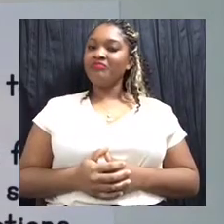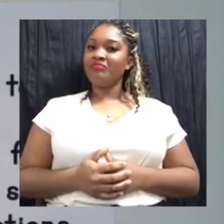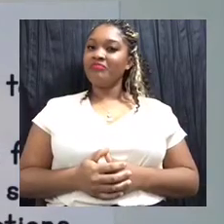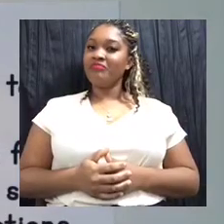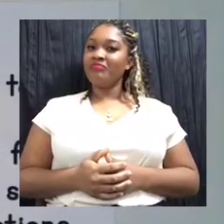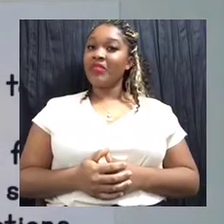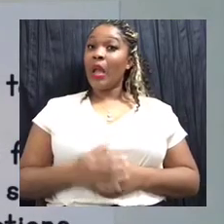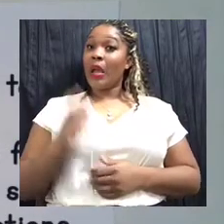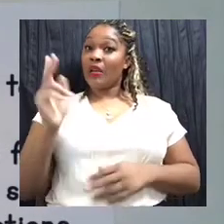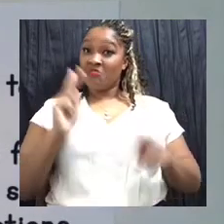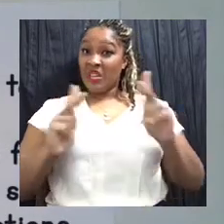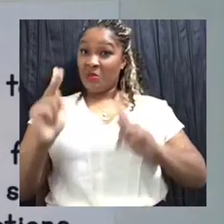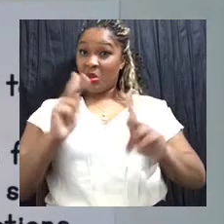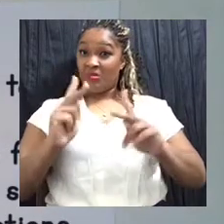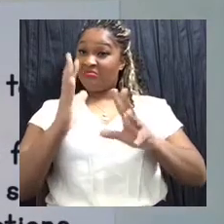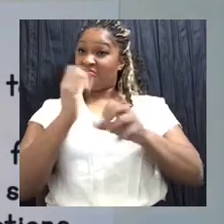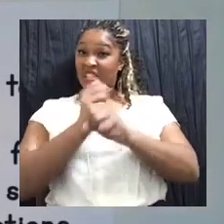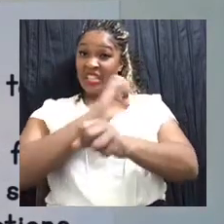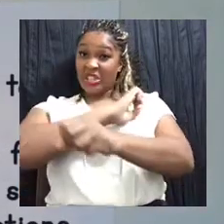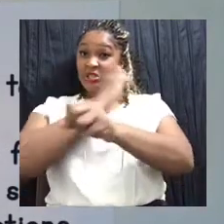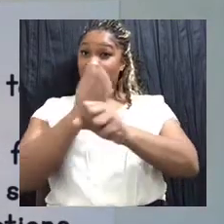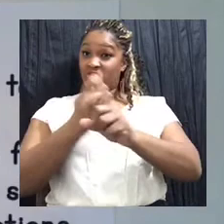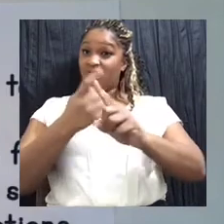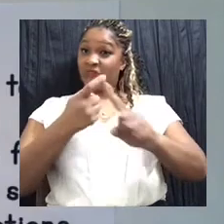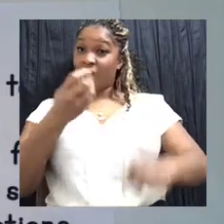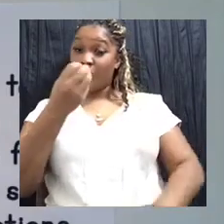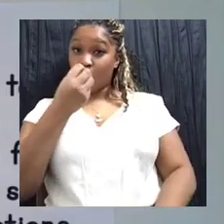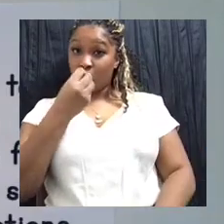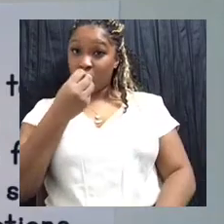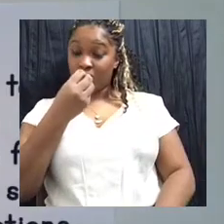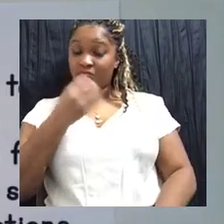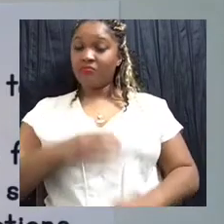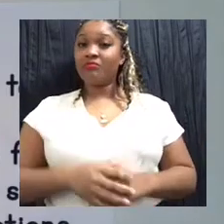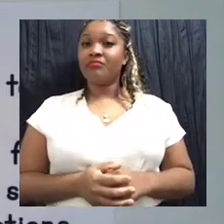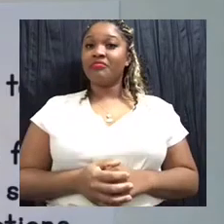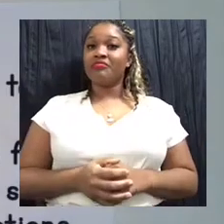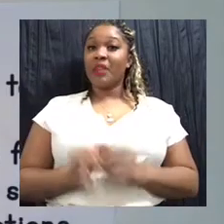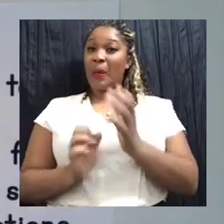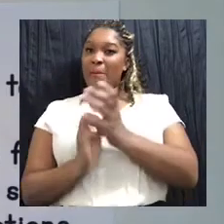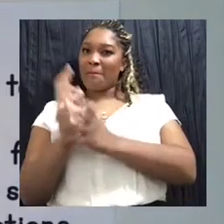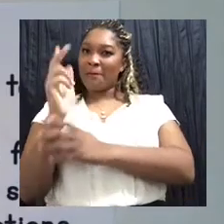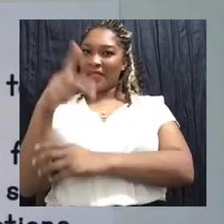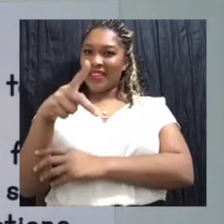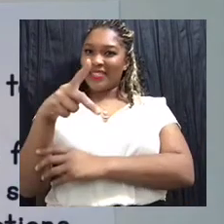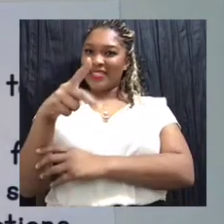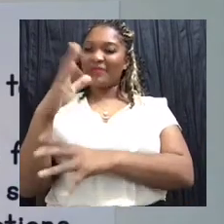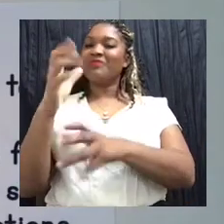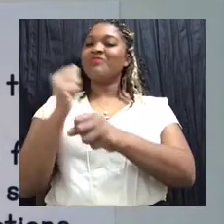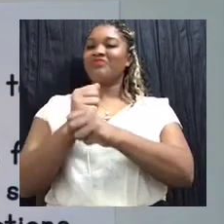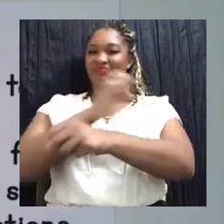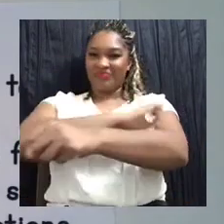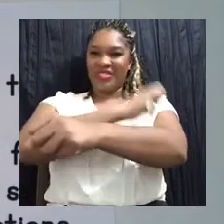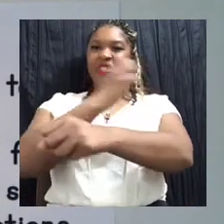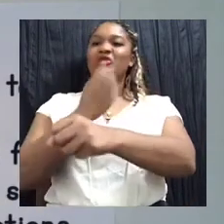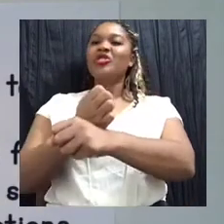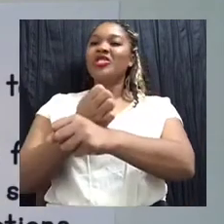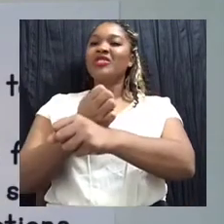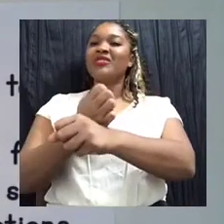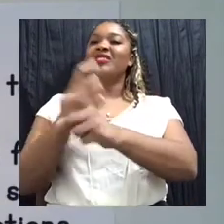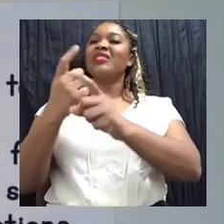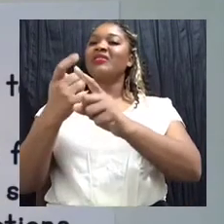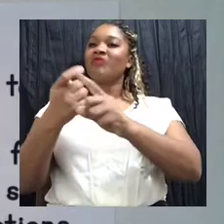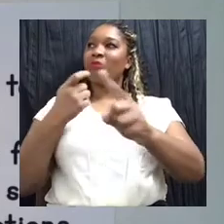People get energy from food, and plants get energy